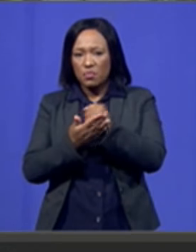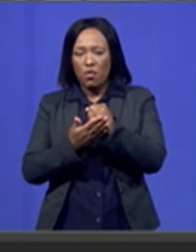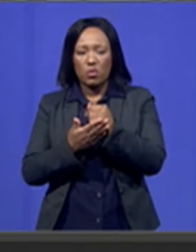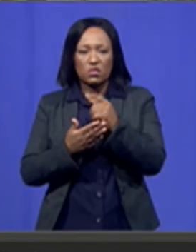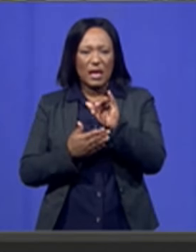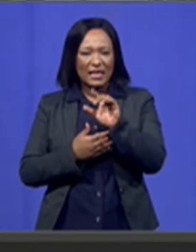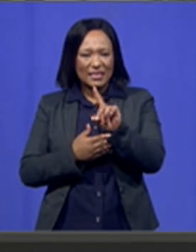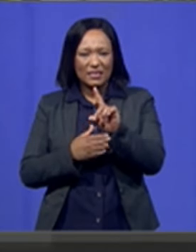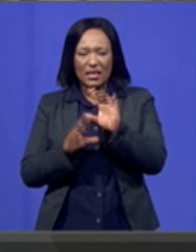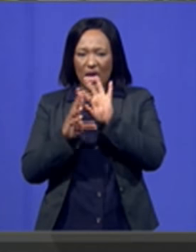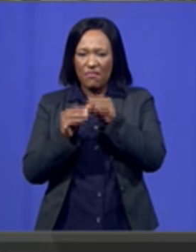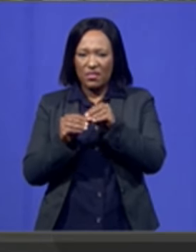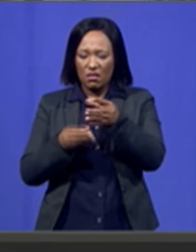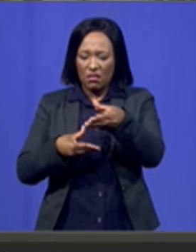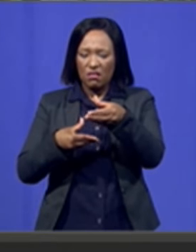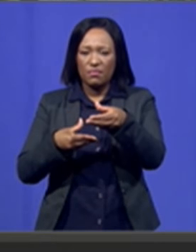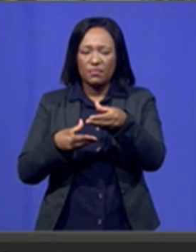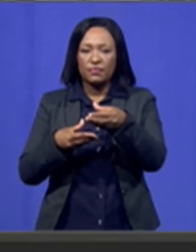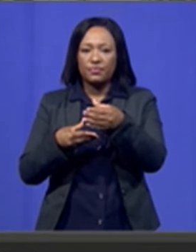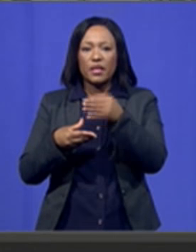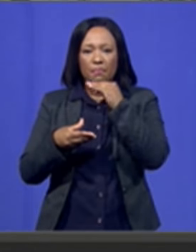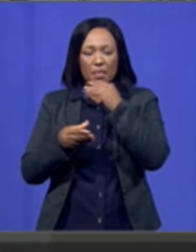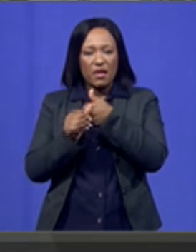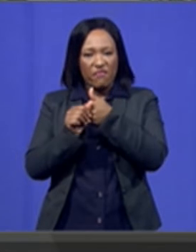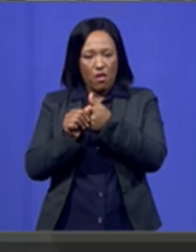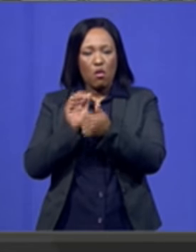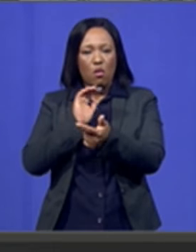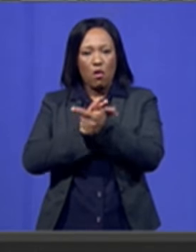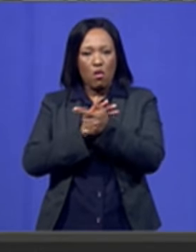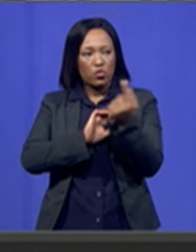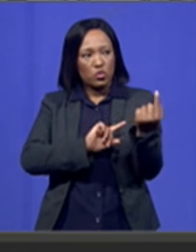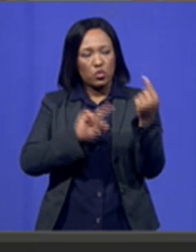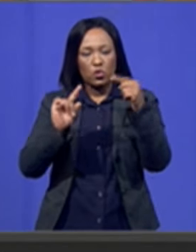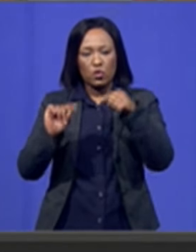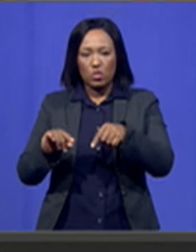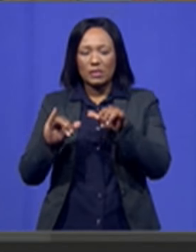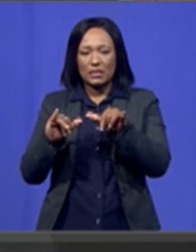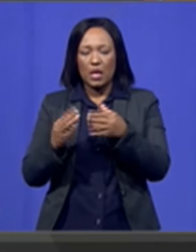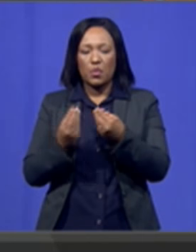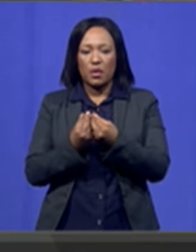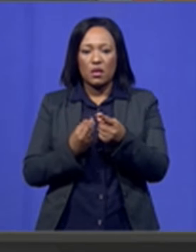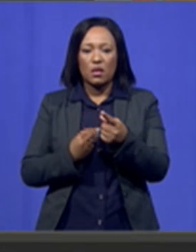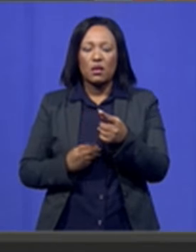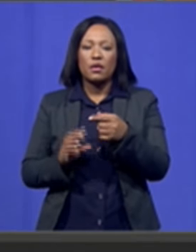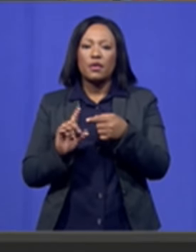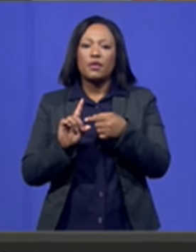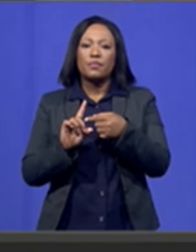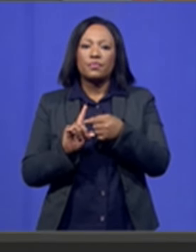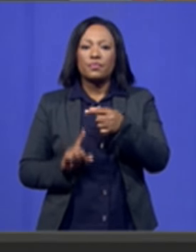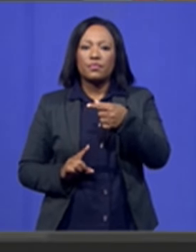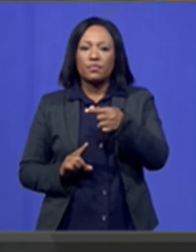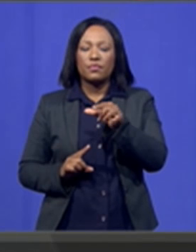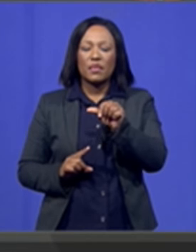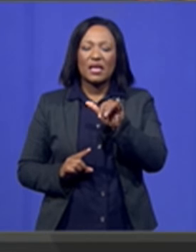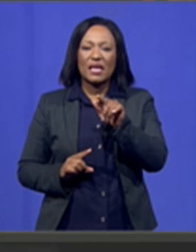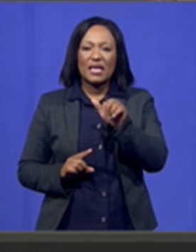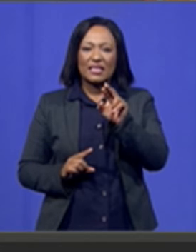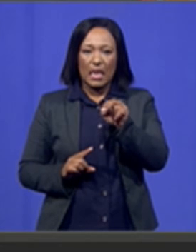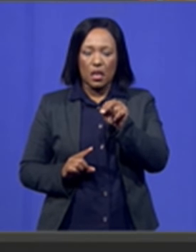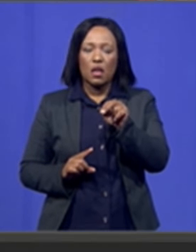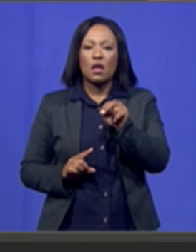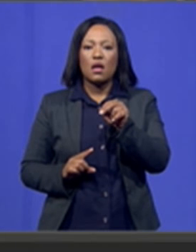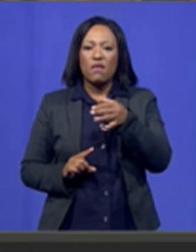ba laolwa ke melao e leng gore e ba letla gore ba tle go dula le rona. McKenzie o kgadile mopresidente wa Maloba Thabo Mbeki